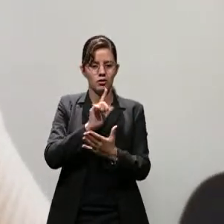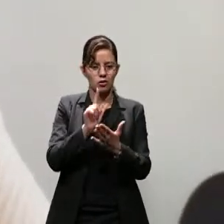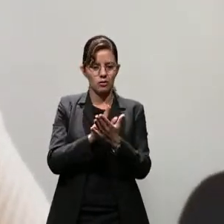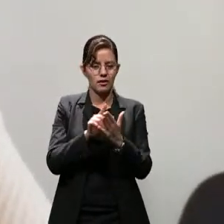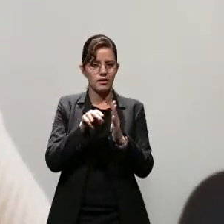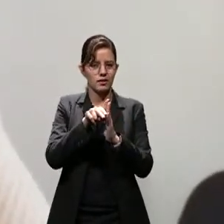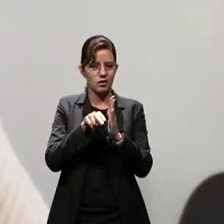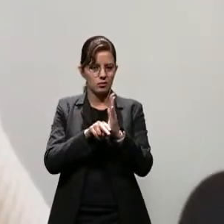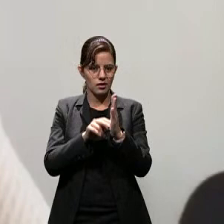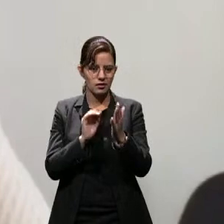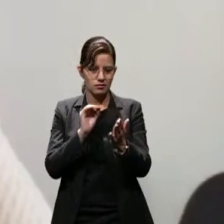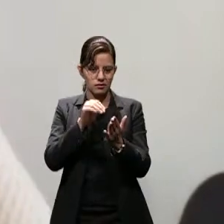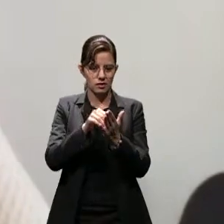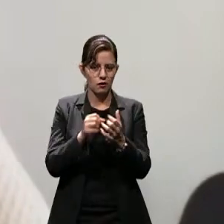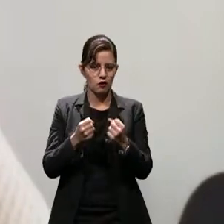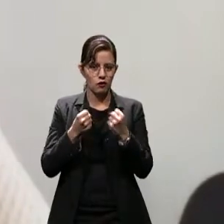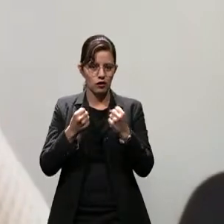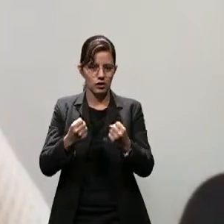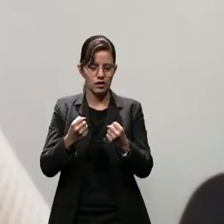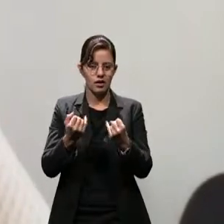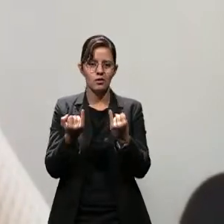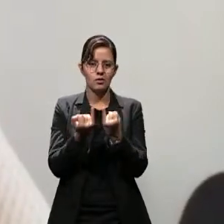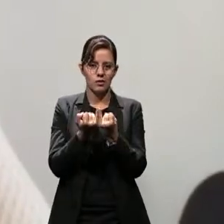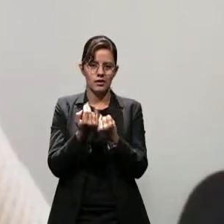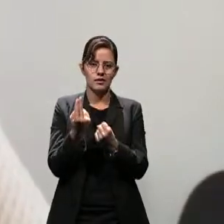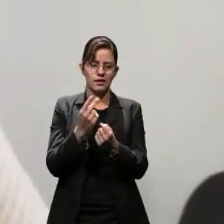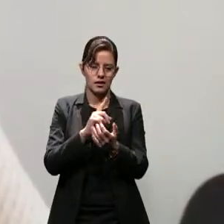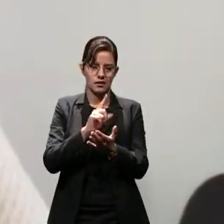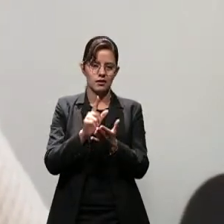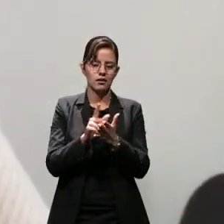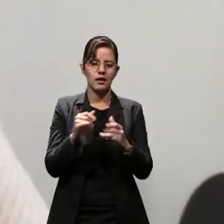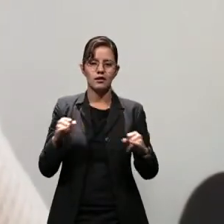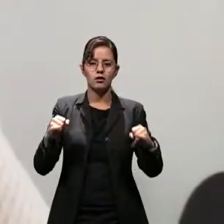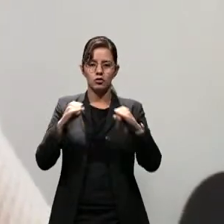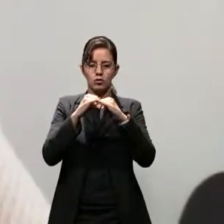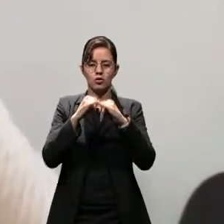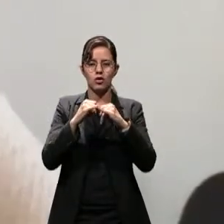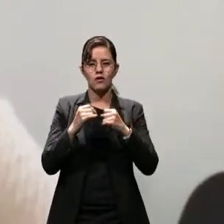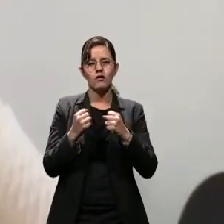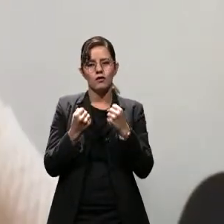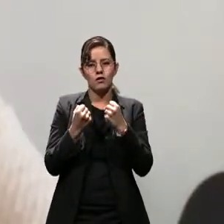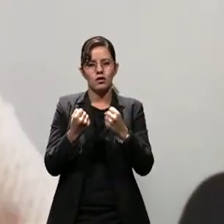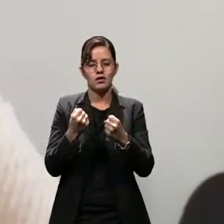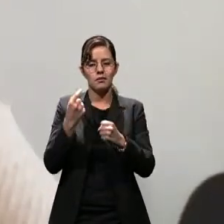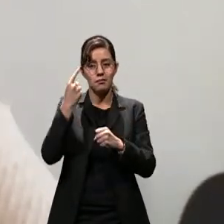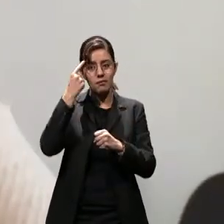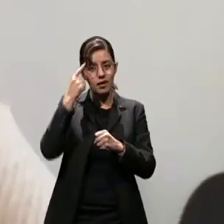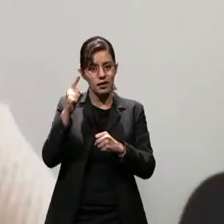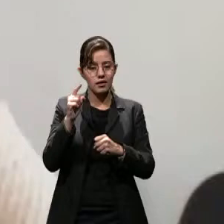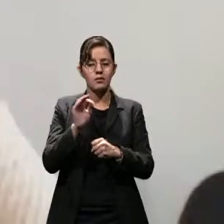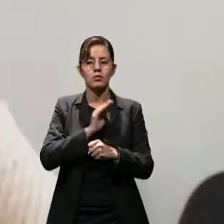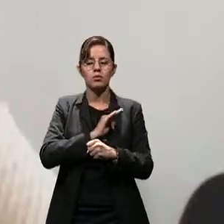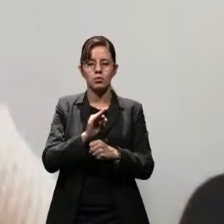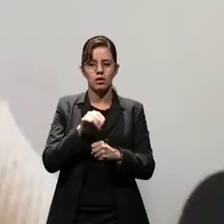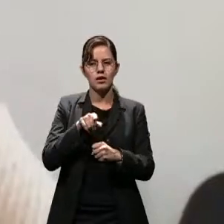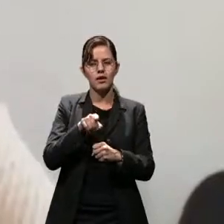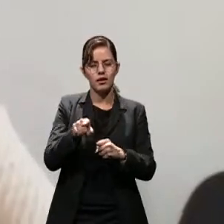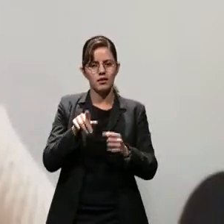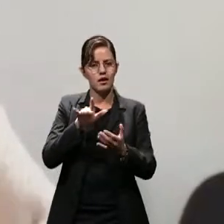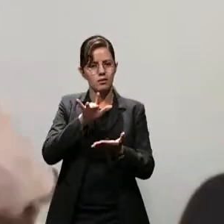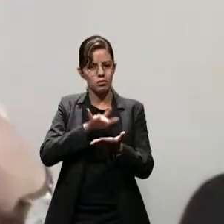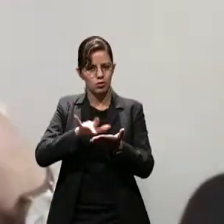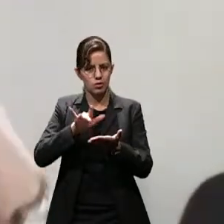these frameworks, we have to strengthen the legal frameworks, the institutional capabilities in order precisely